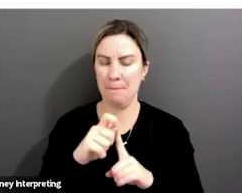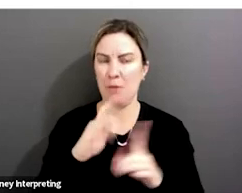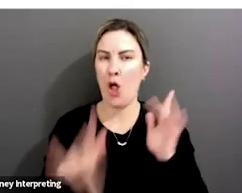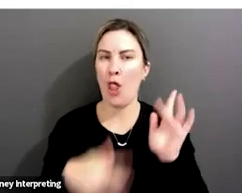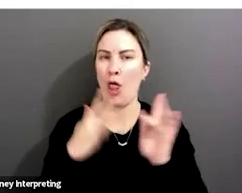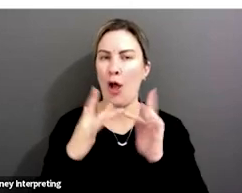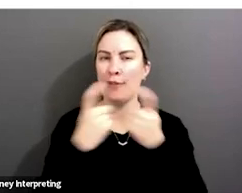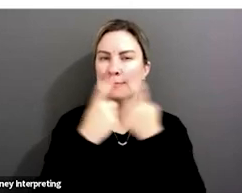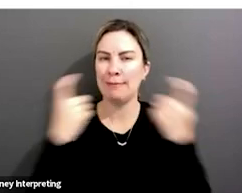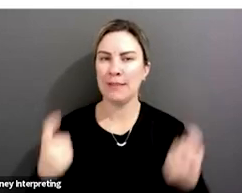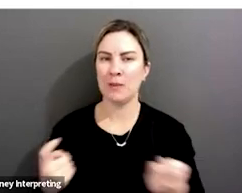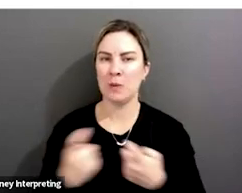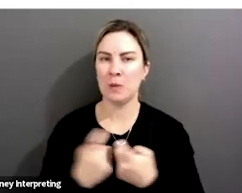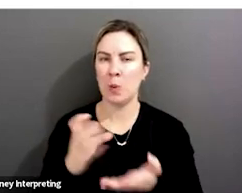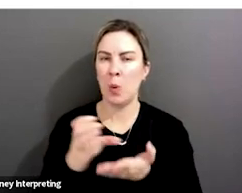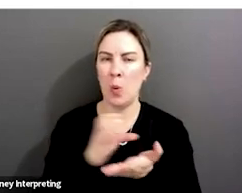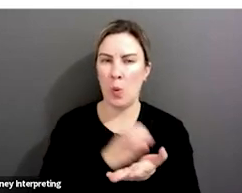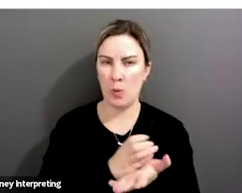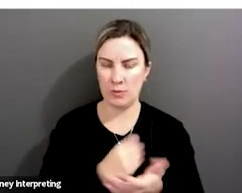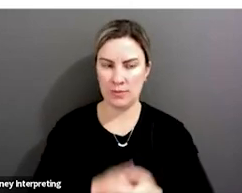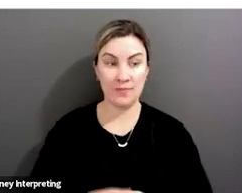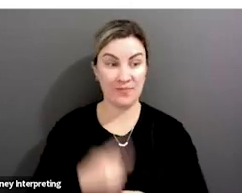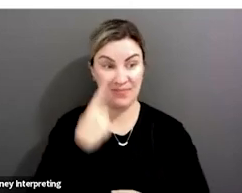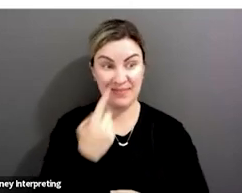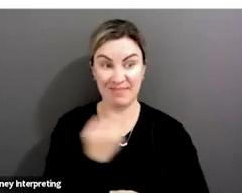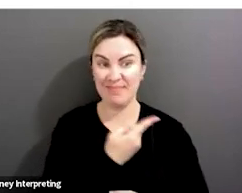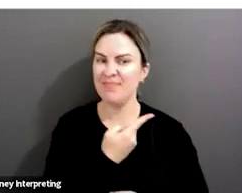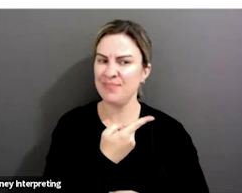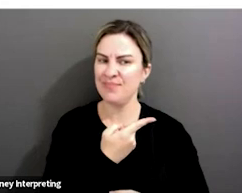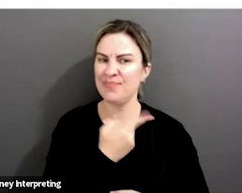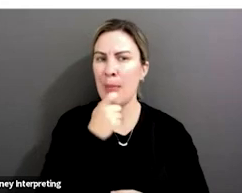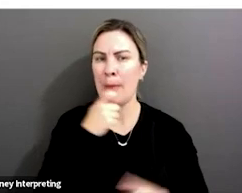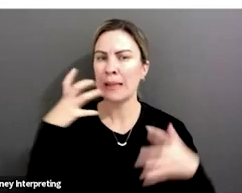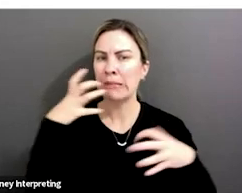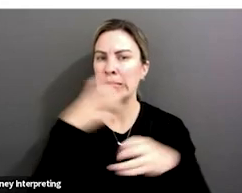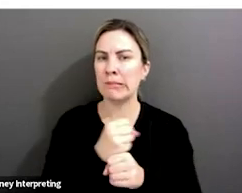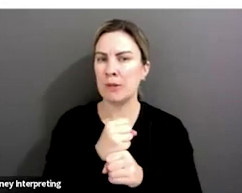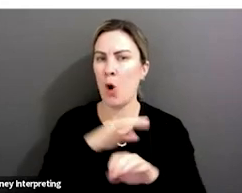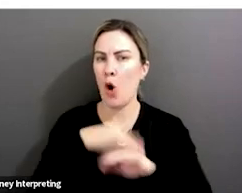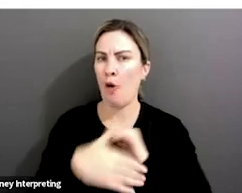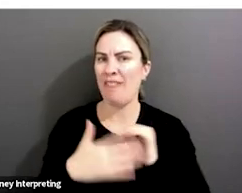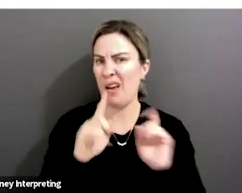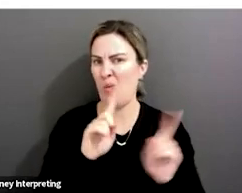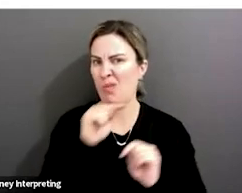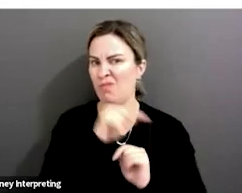slide, you'll see just a bit of an overview of how this course is structured and the format